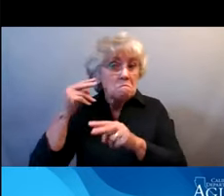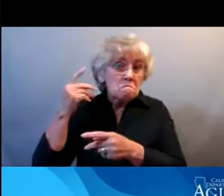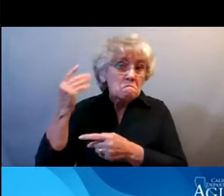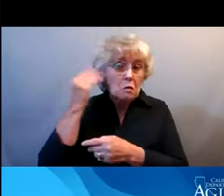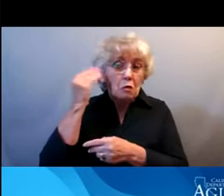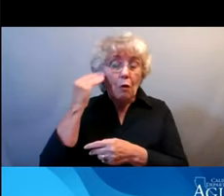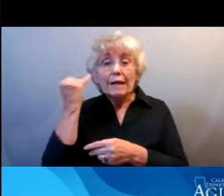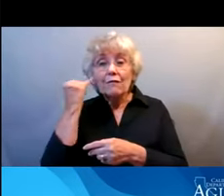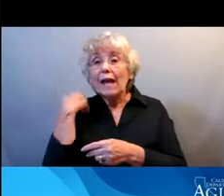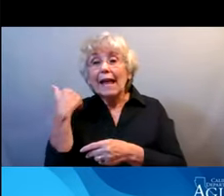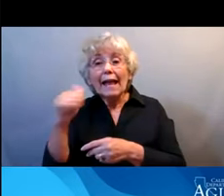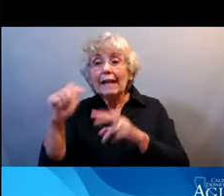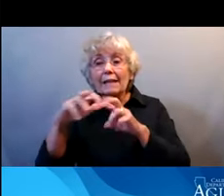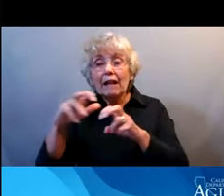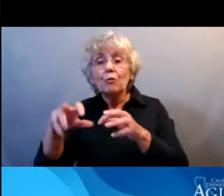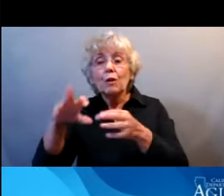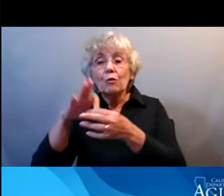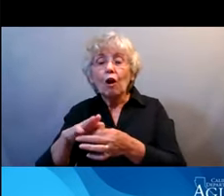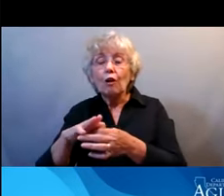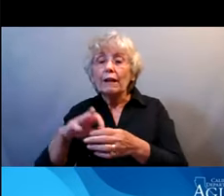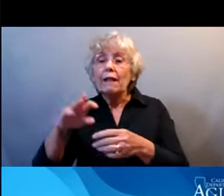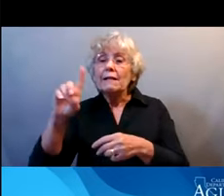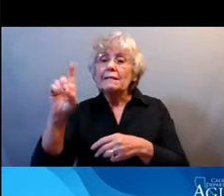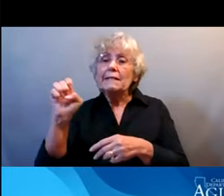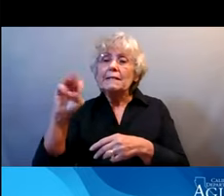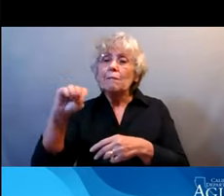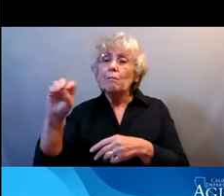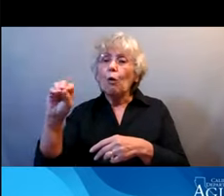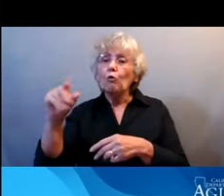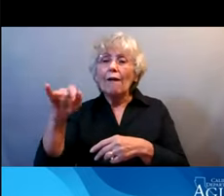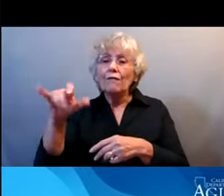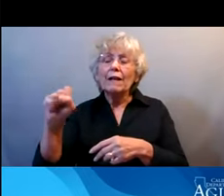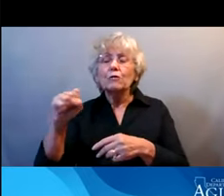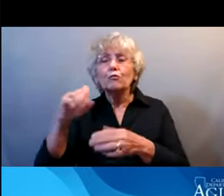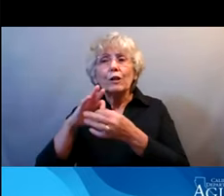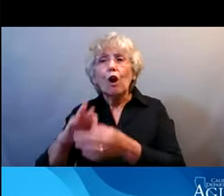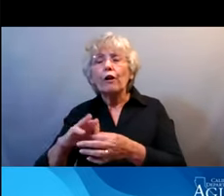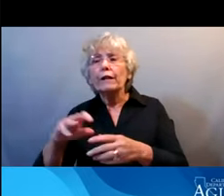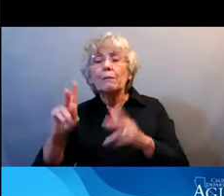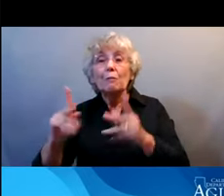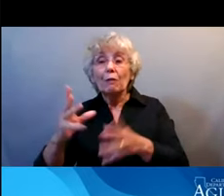of any analysis around demographics of the people who got them in terms of race and SOGI and